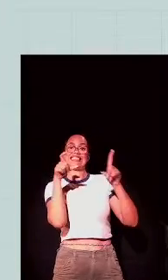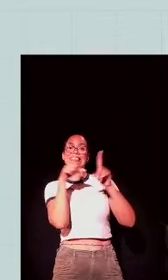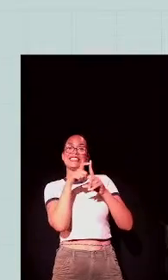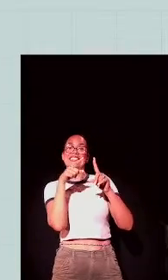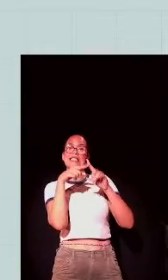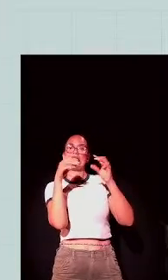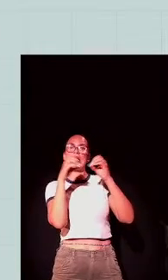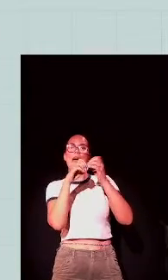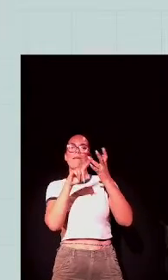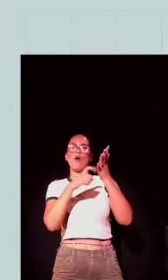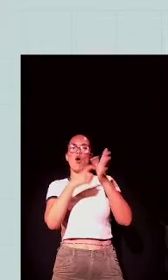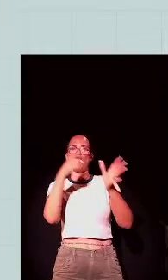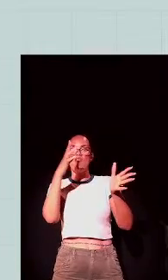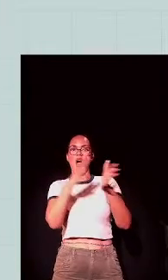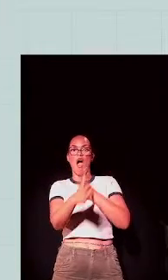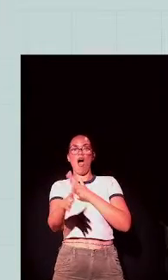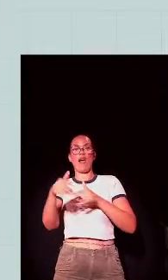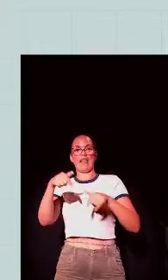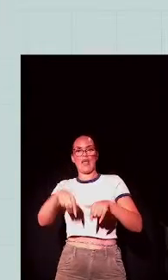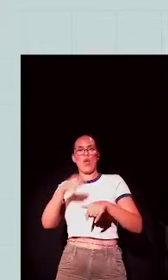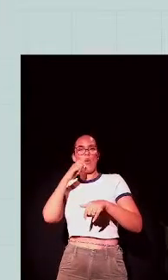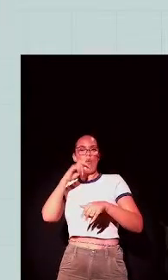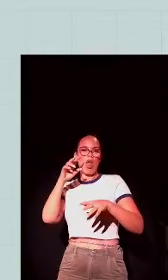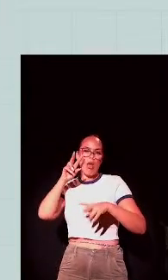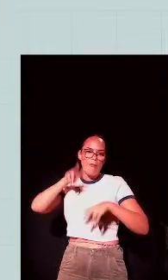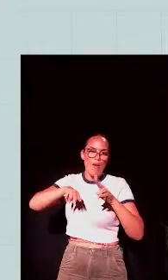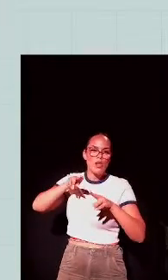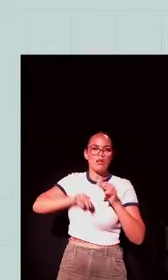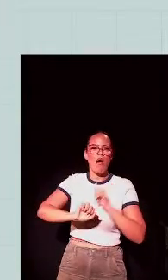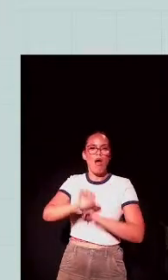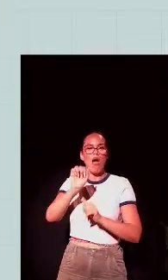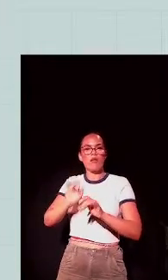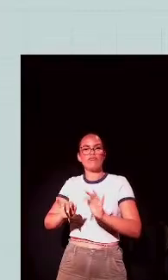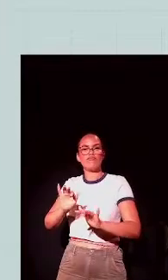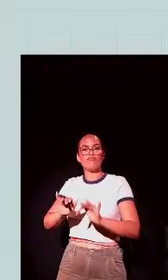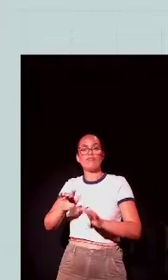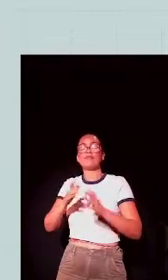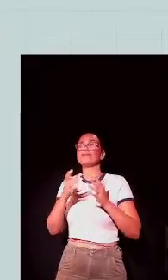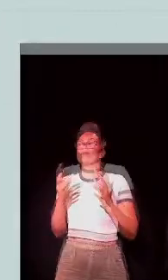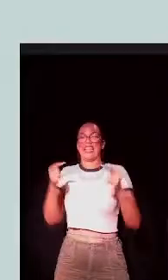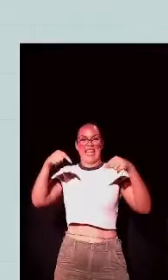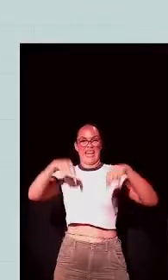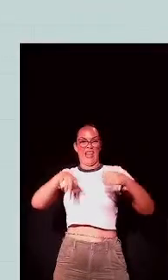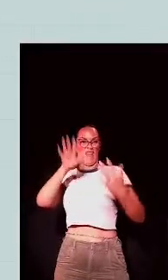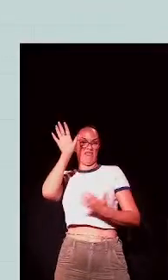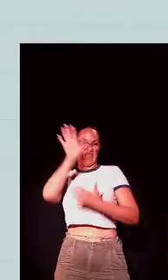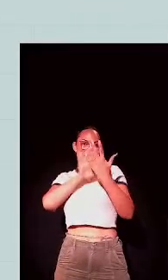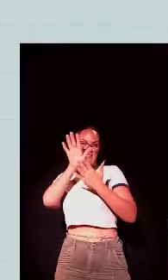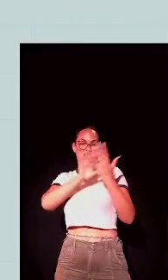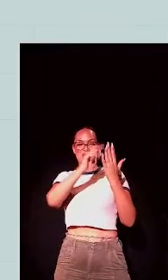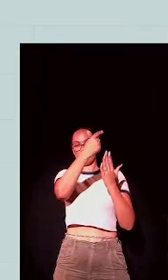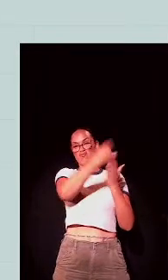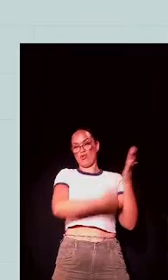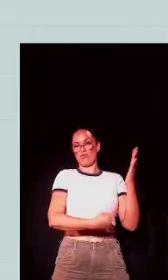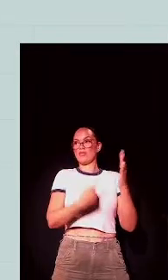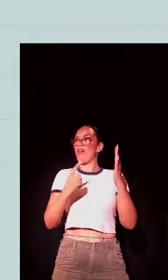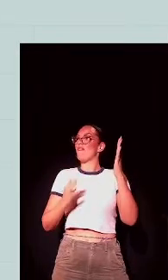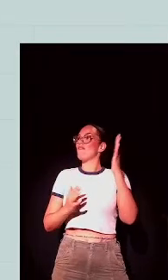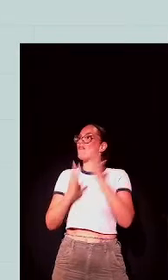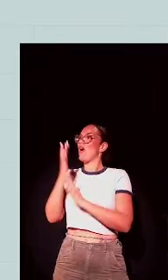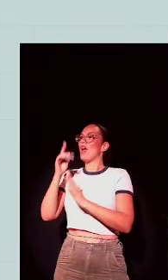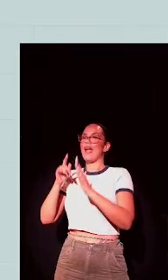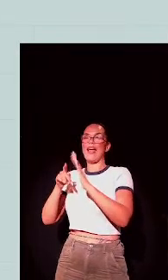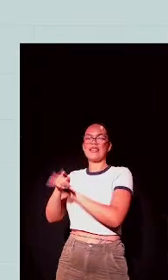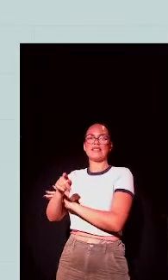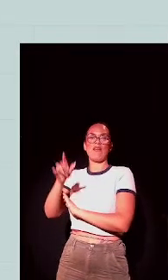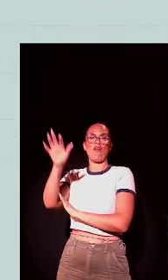sure they get into the room. Fire exits for the building are over there, as are the accessible loos out through that door.